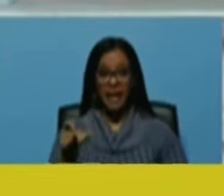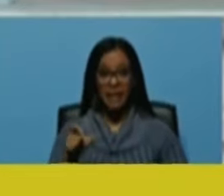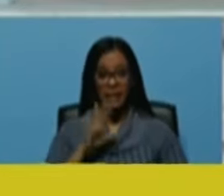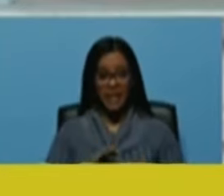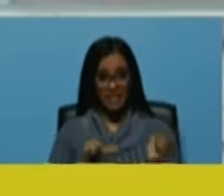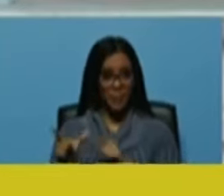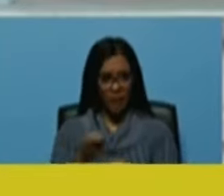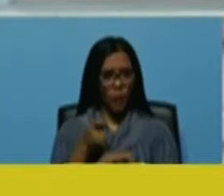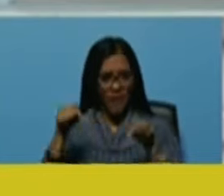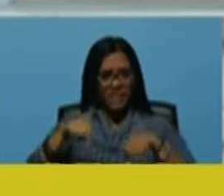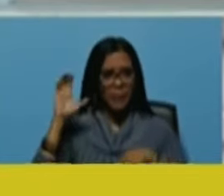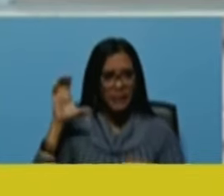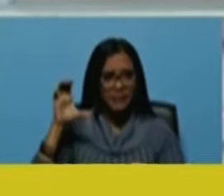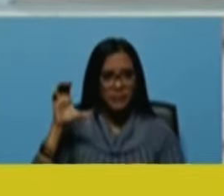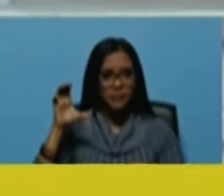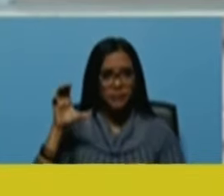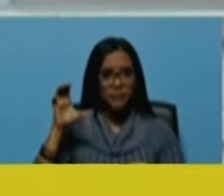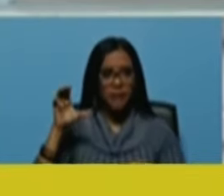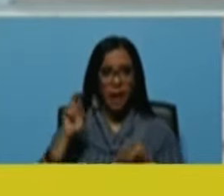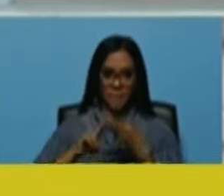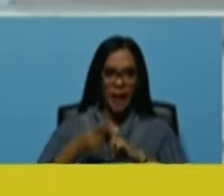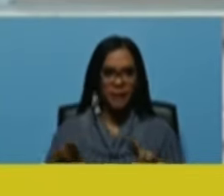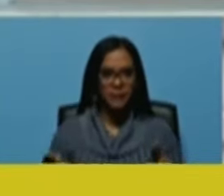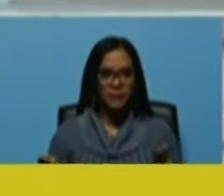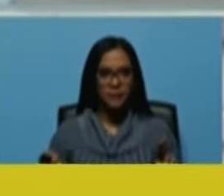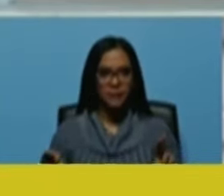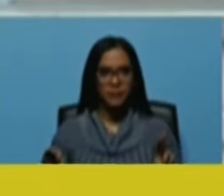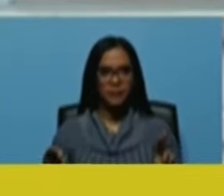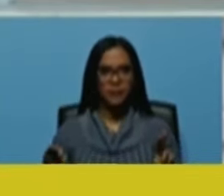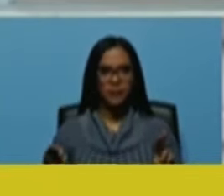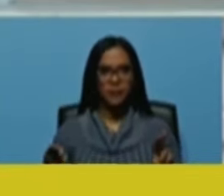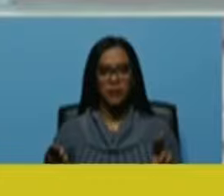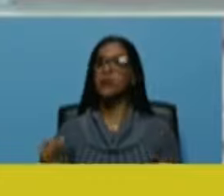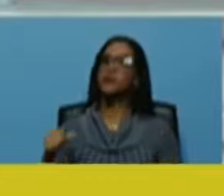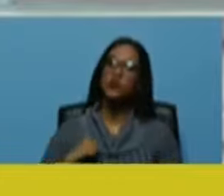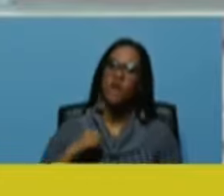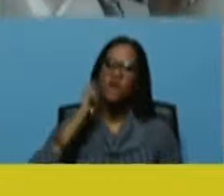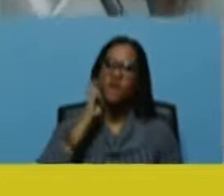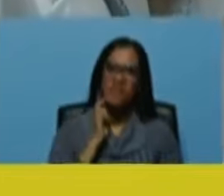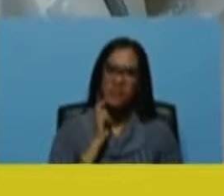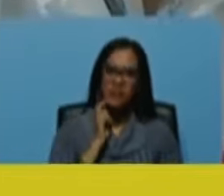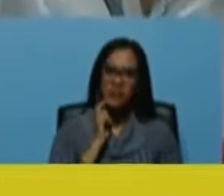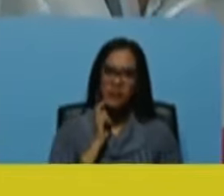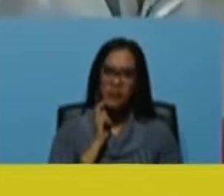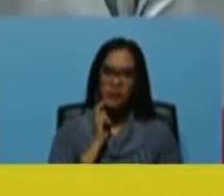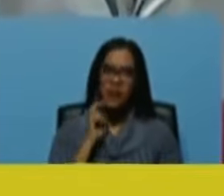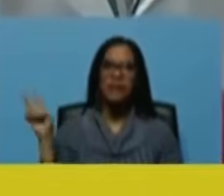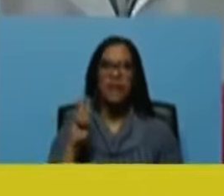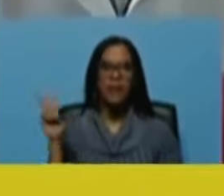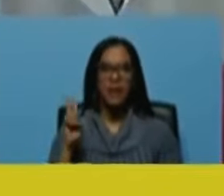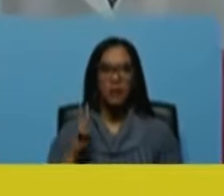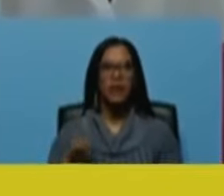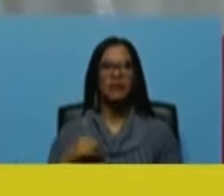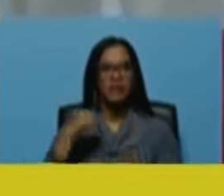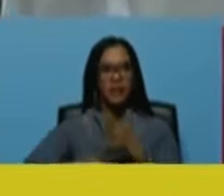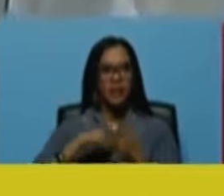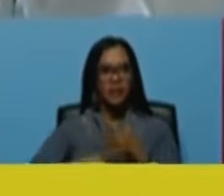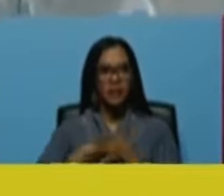are prepared. Are these people prepared to govern this country in peace? They are fascists. And in Venezuela, we